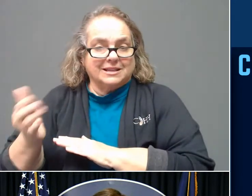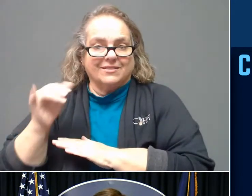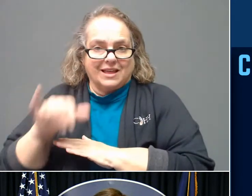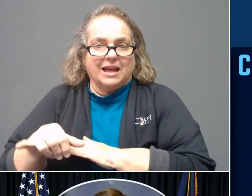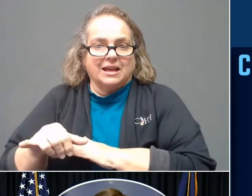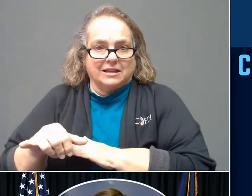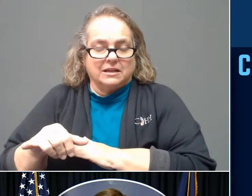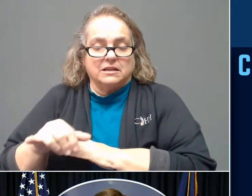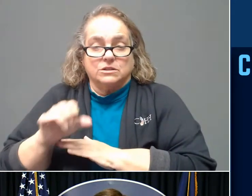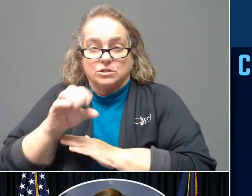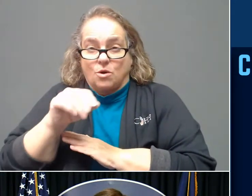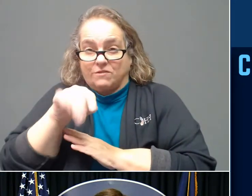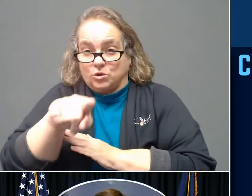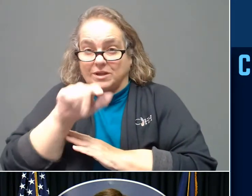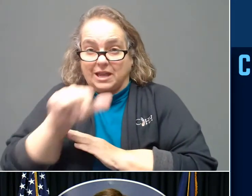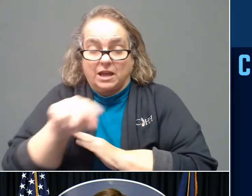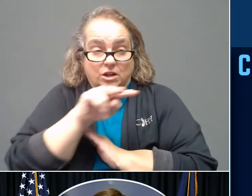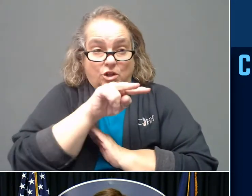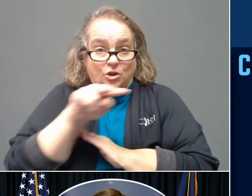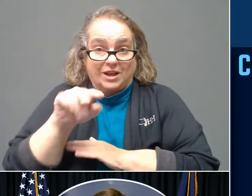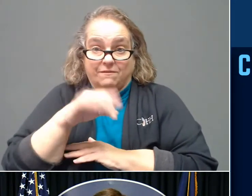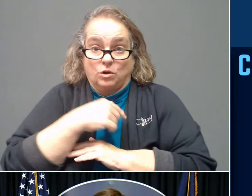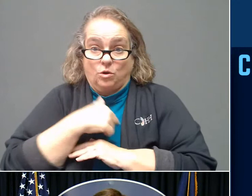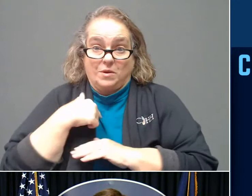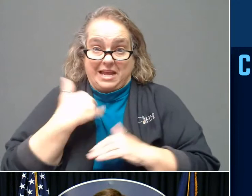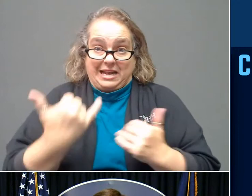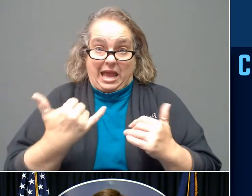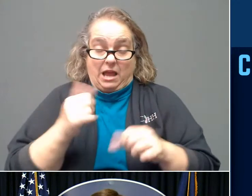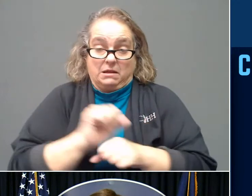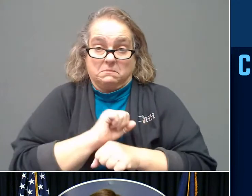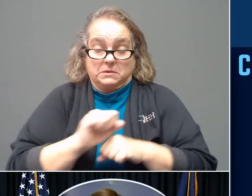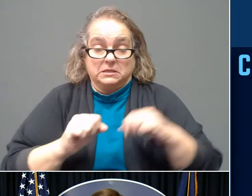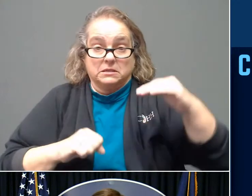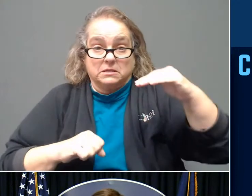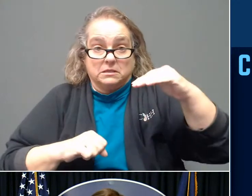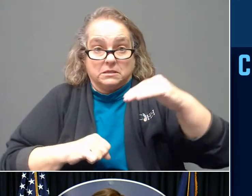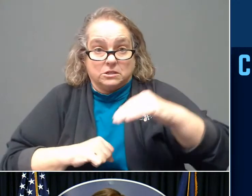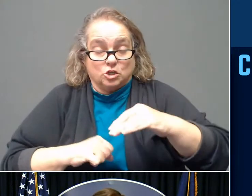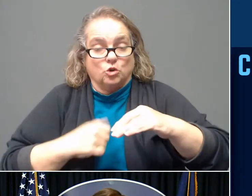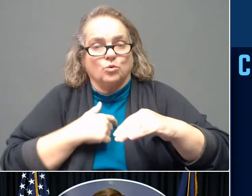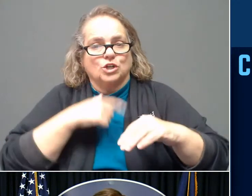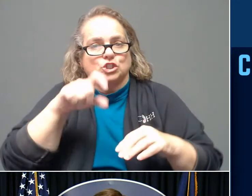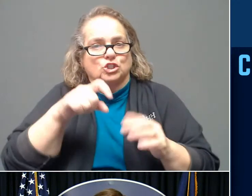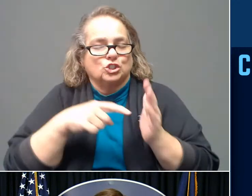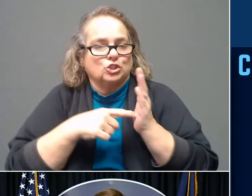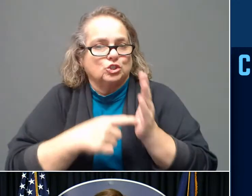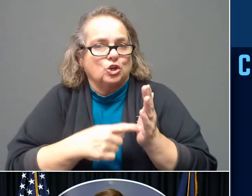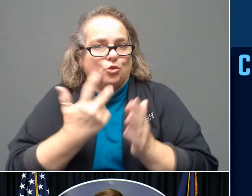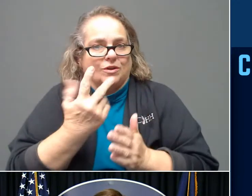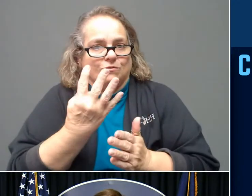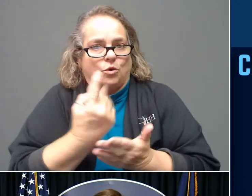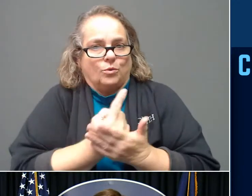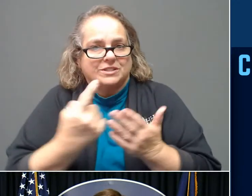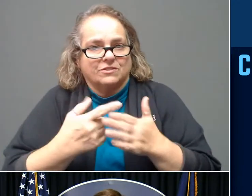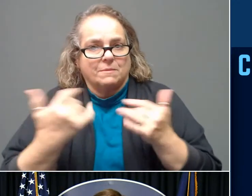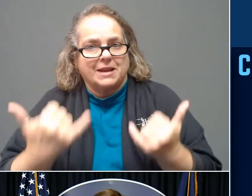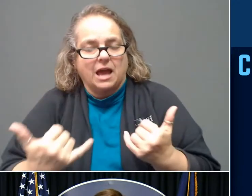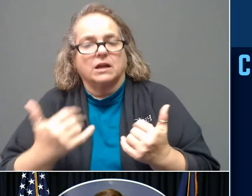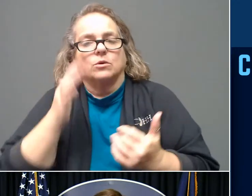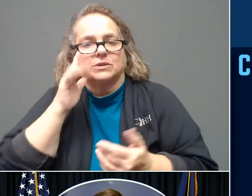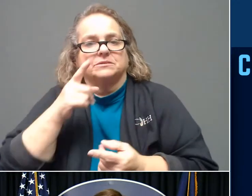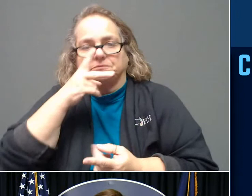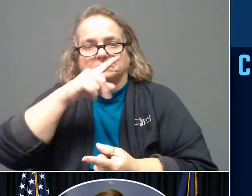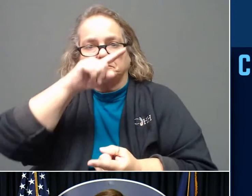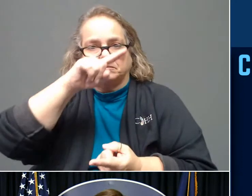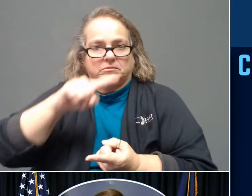a decline right now is 3-4 weeks from now to see a decline. But